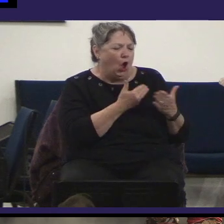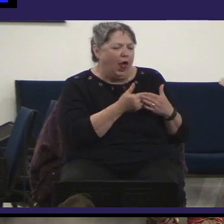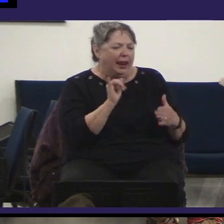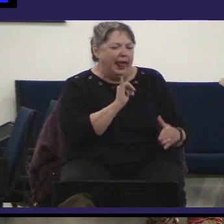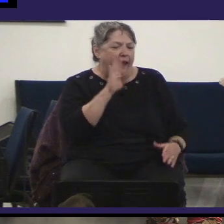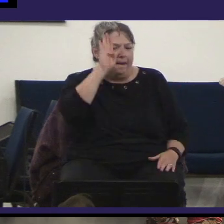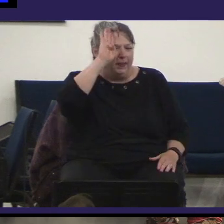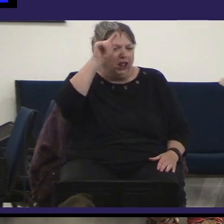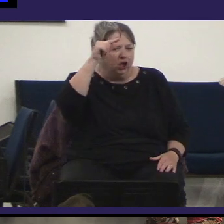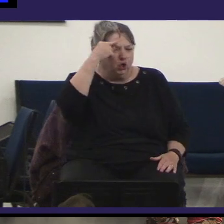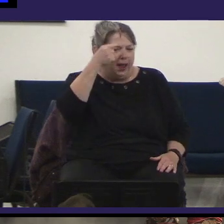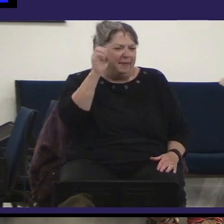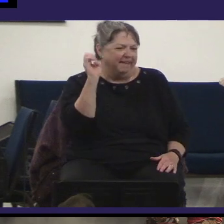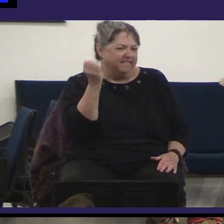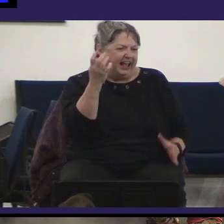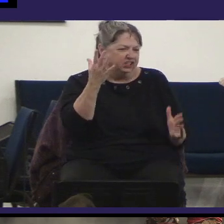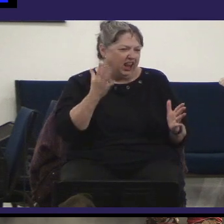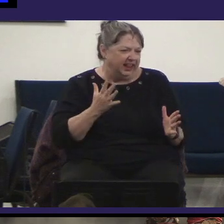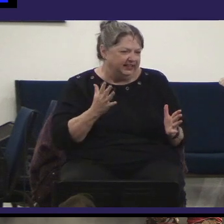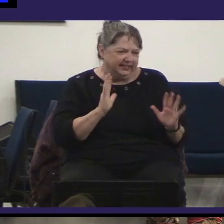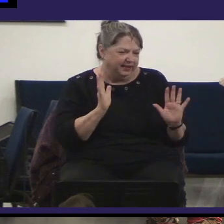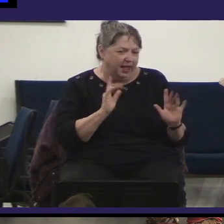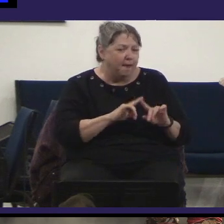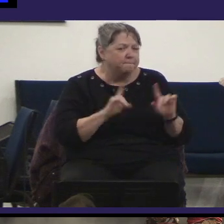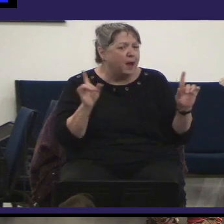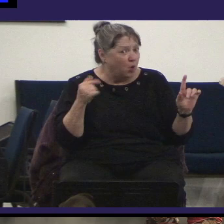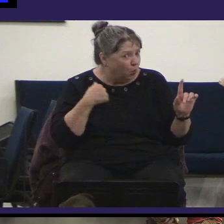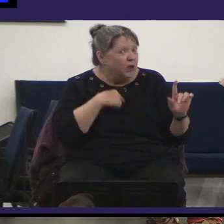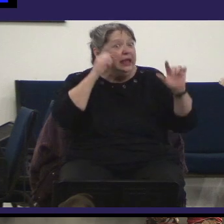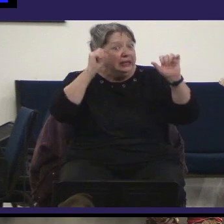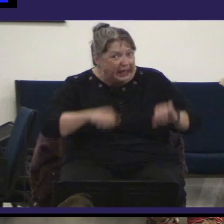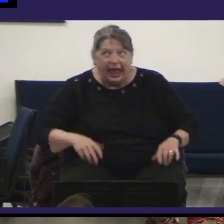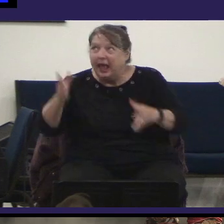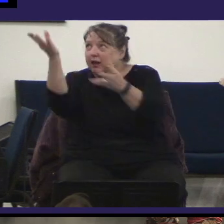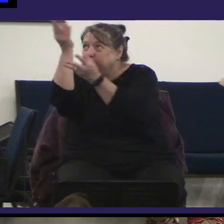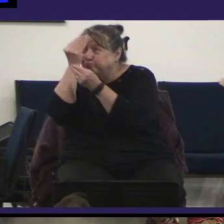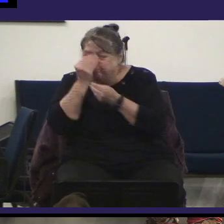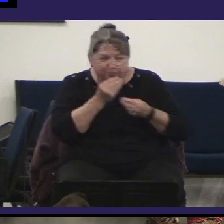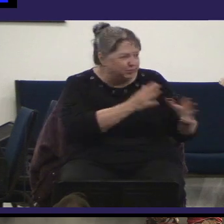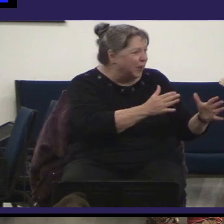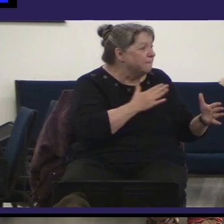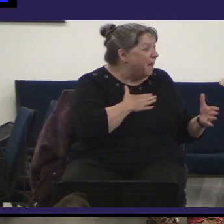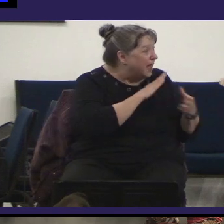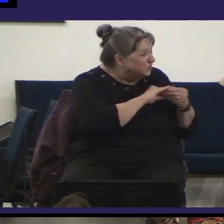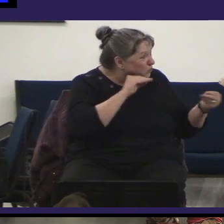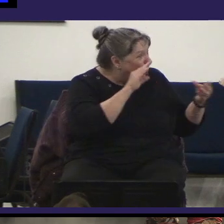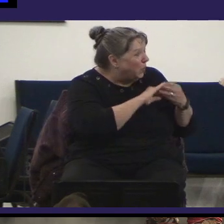I understand that. But all of us are called to tell what the Lord has done. What's he done?